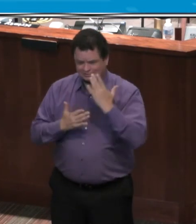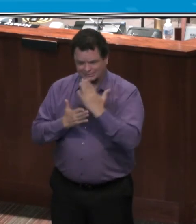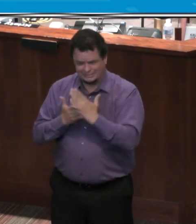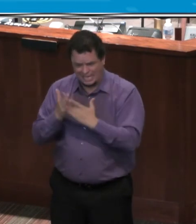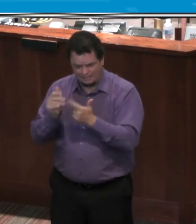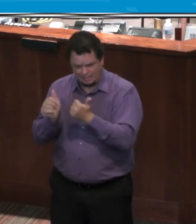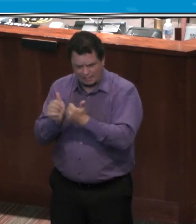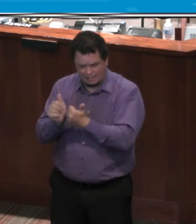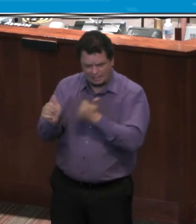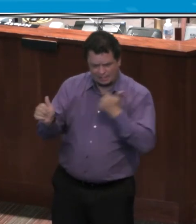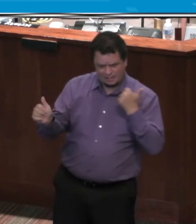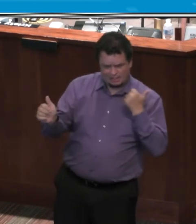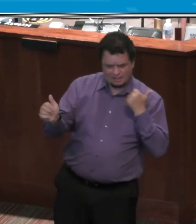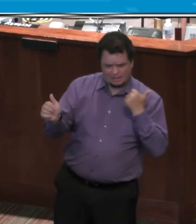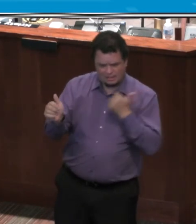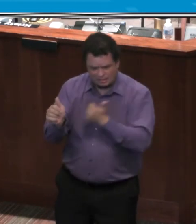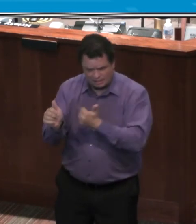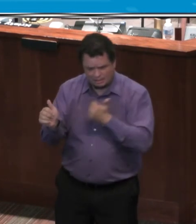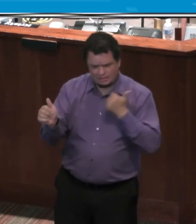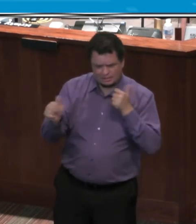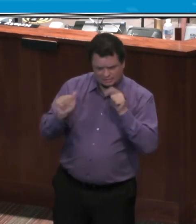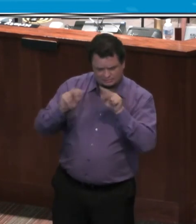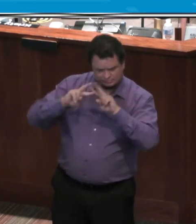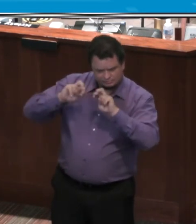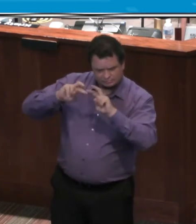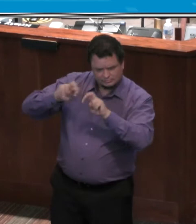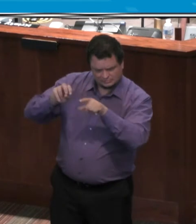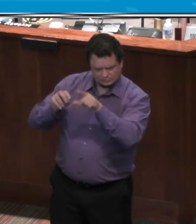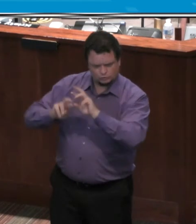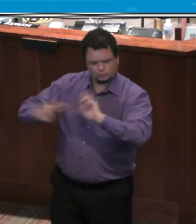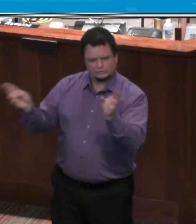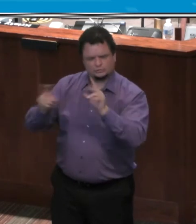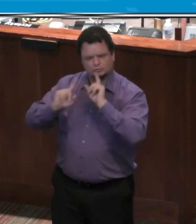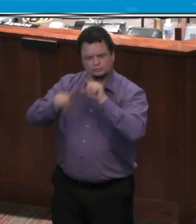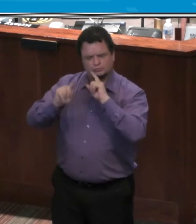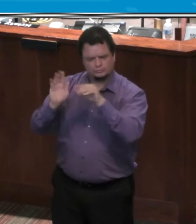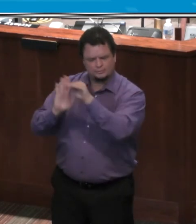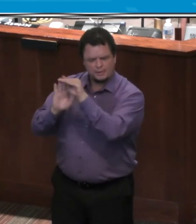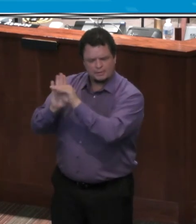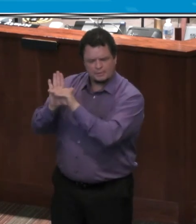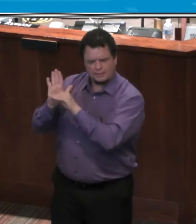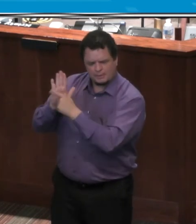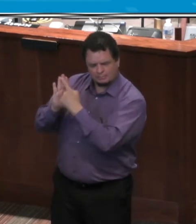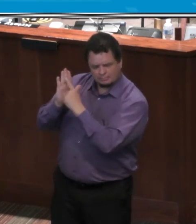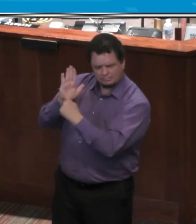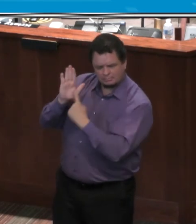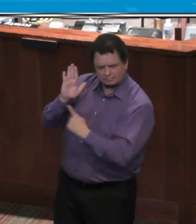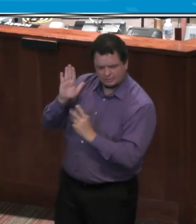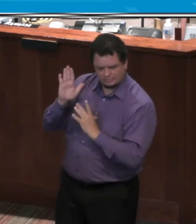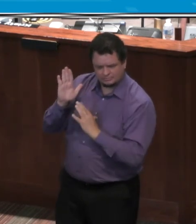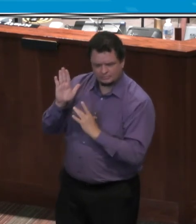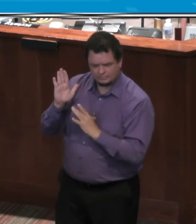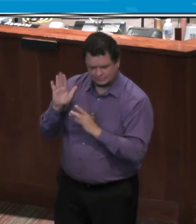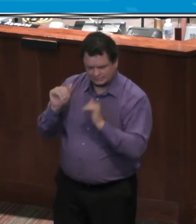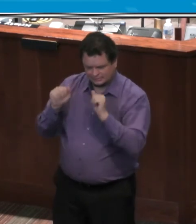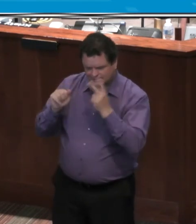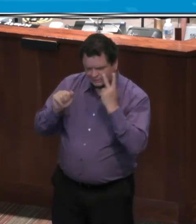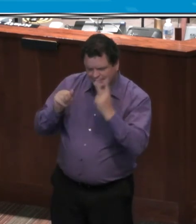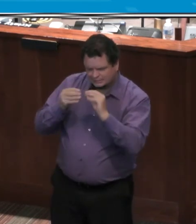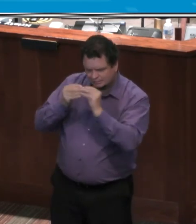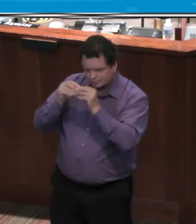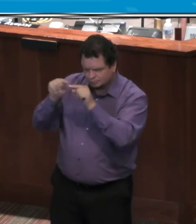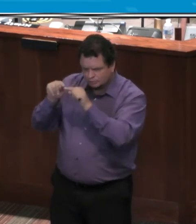very beginning of our upward trend in mid-June, and then you can sort of draw the mouse down at an angle, and you can see